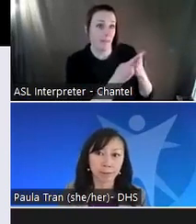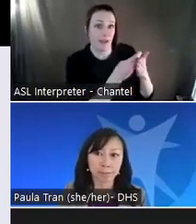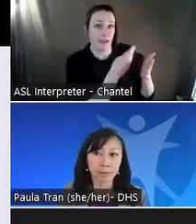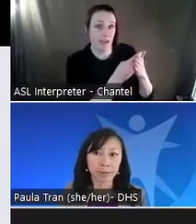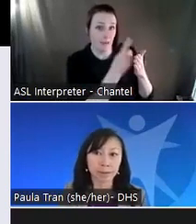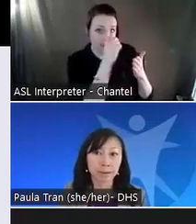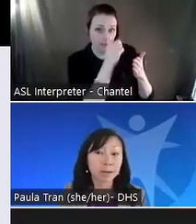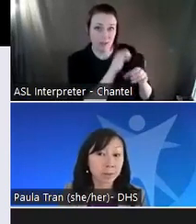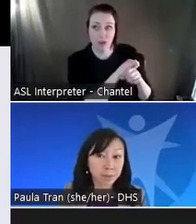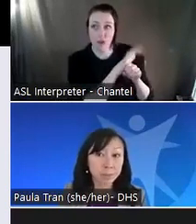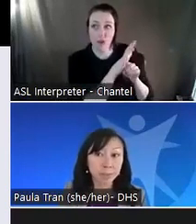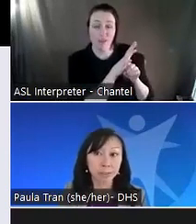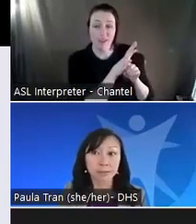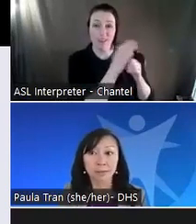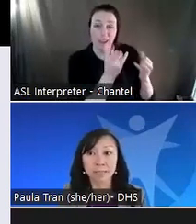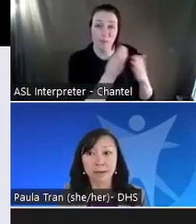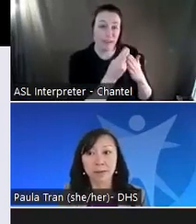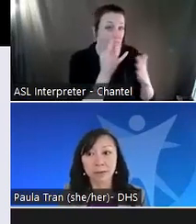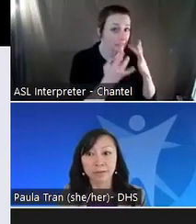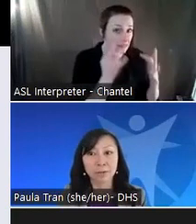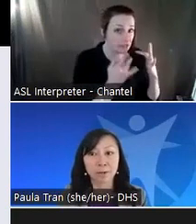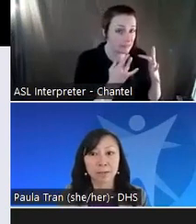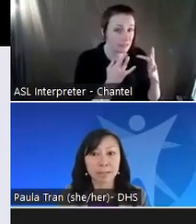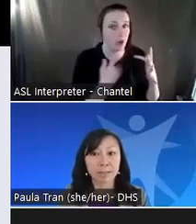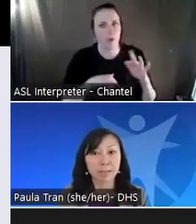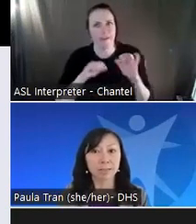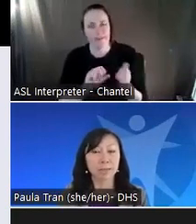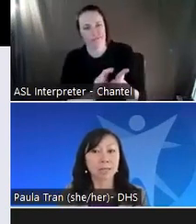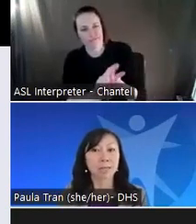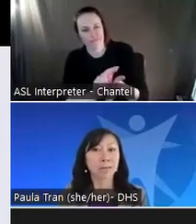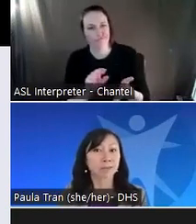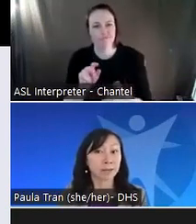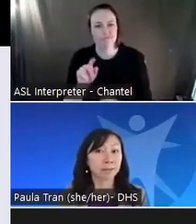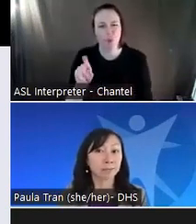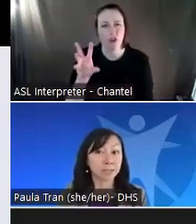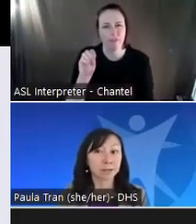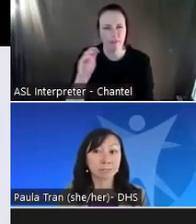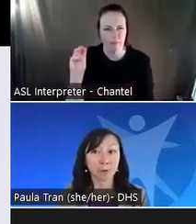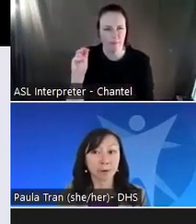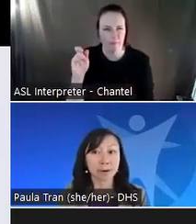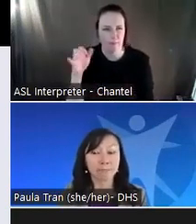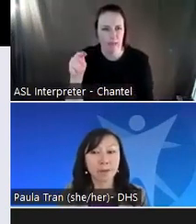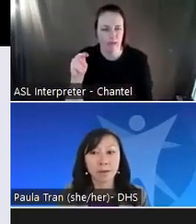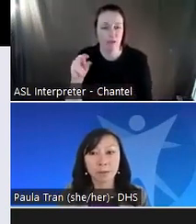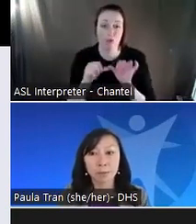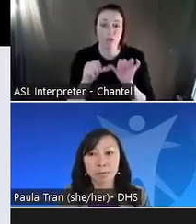of the pandemic. So this budget invests $150 million to continue the EMS Flex